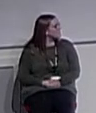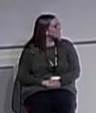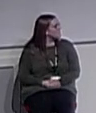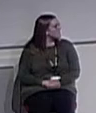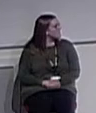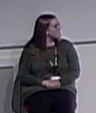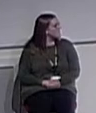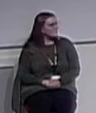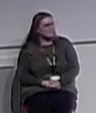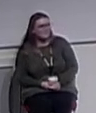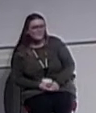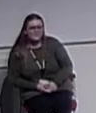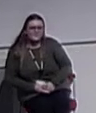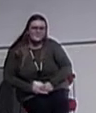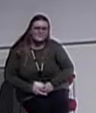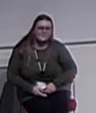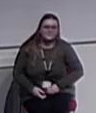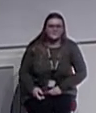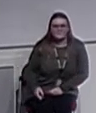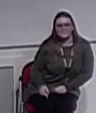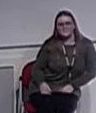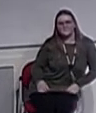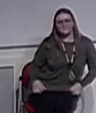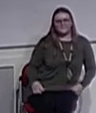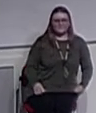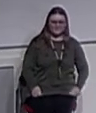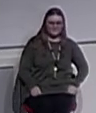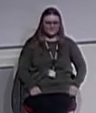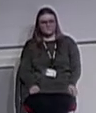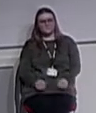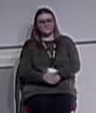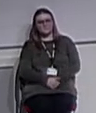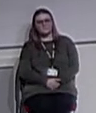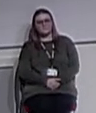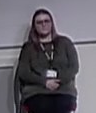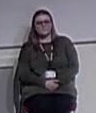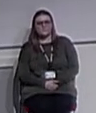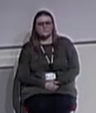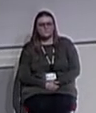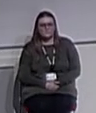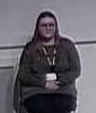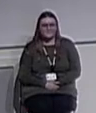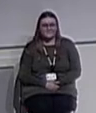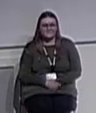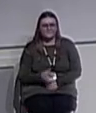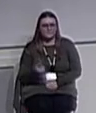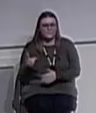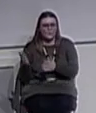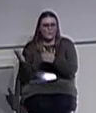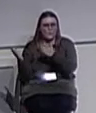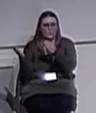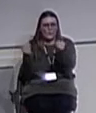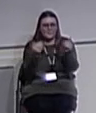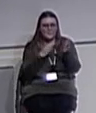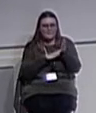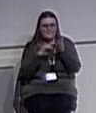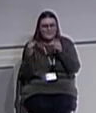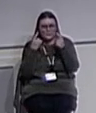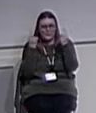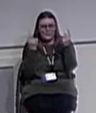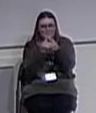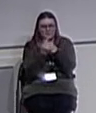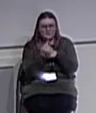That was seamless, wasn't it? I'm quite pleased about that, actually. So welcome, everyone. Welcome to Manchester University on this